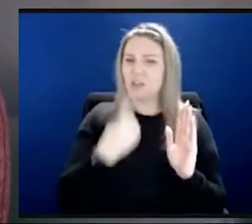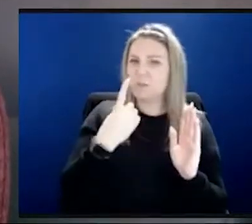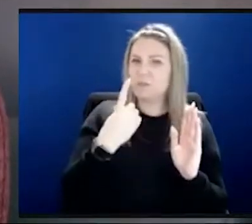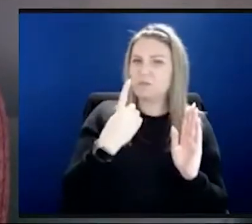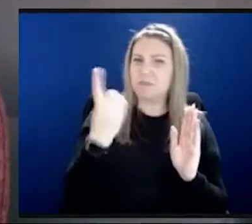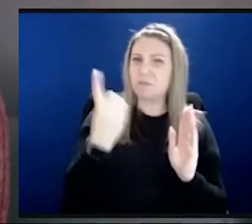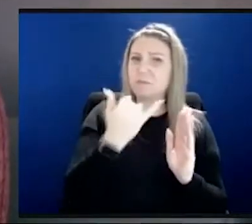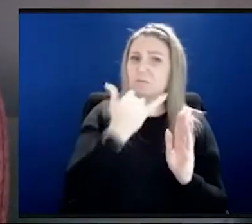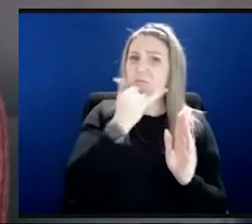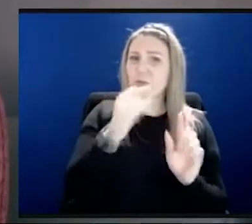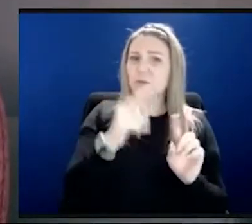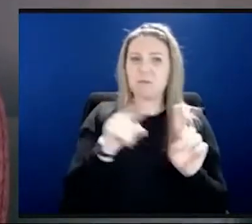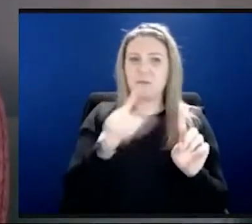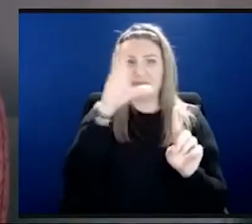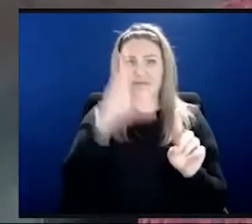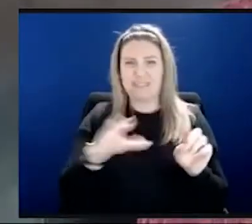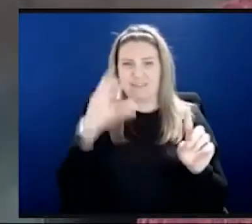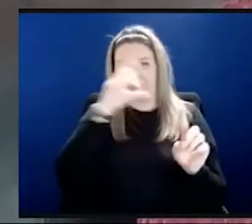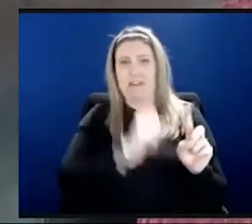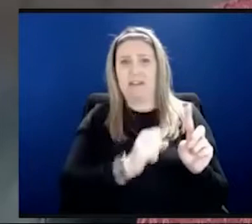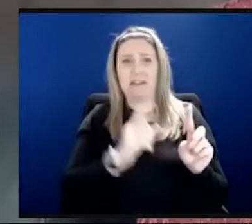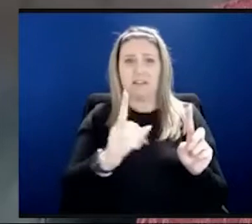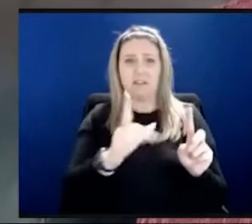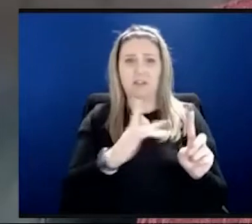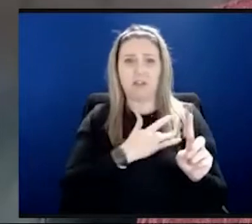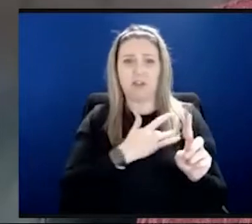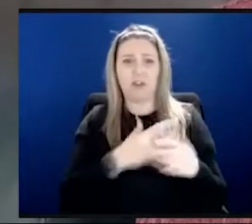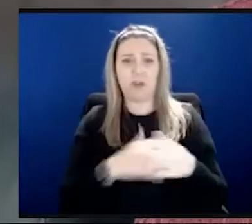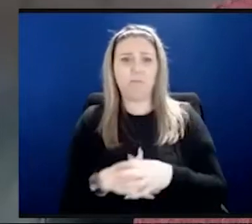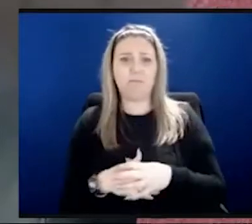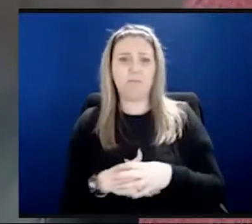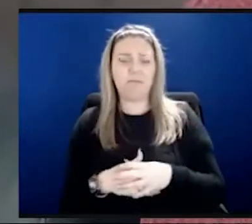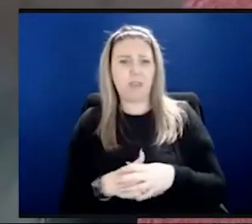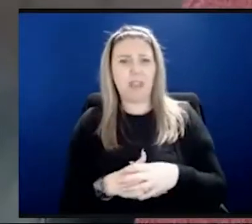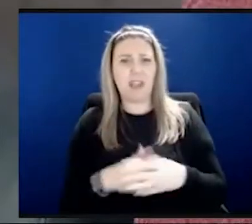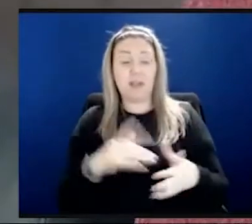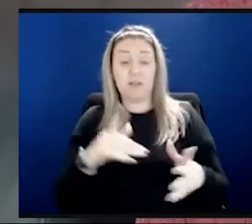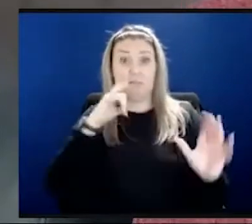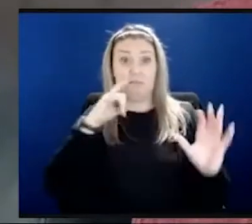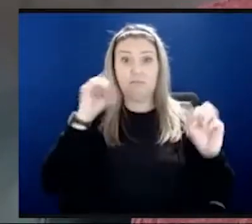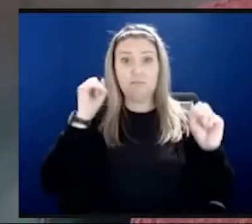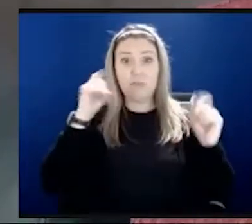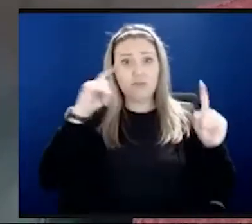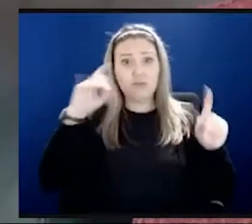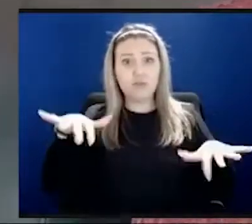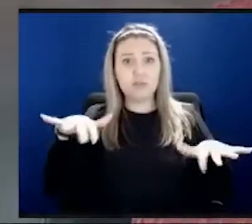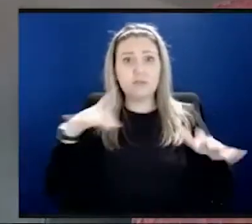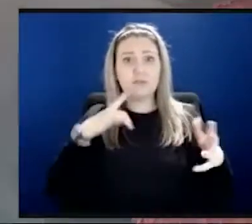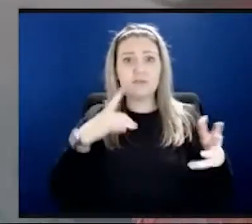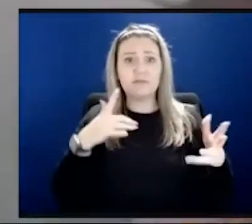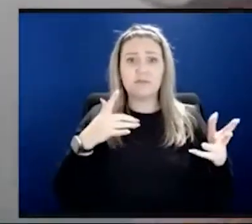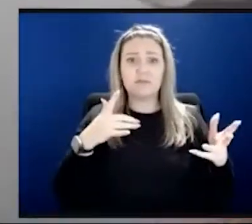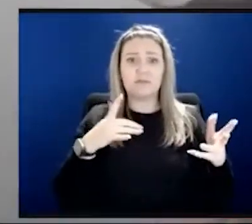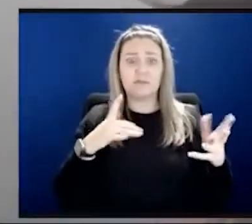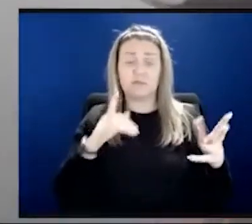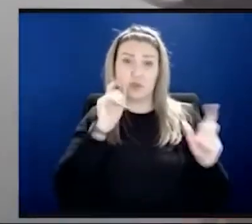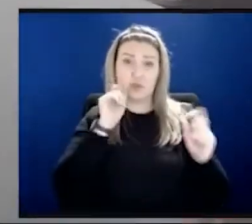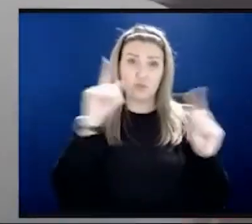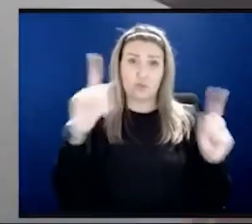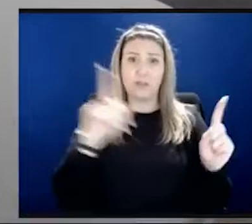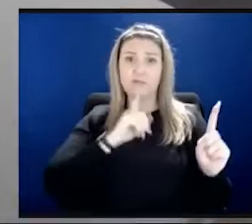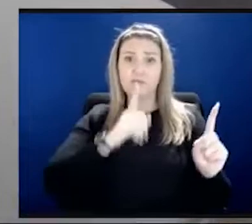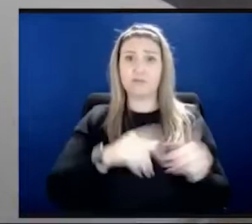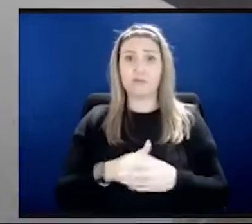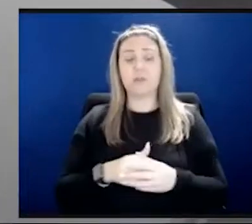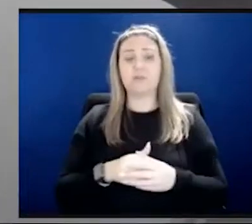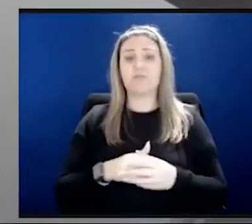have guessed it was his heart. I was really just flabbergasted. I don't know how, I was really surprised. Fast forward a few